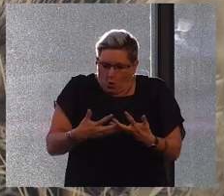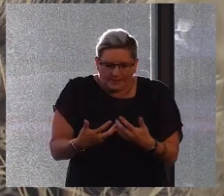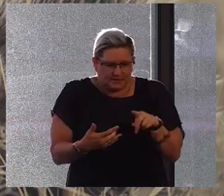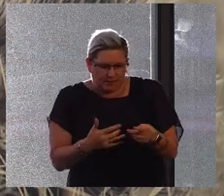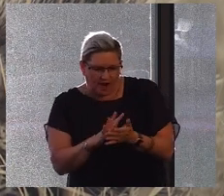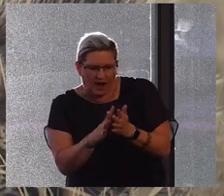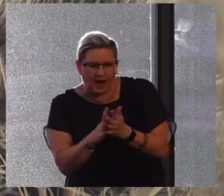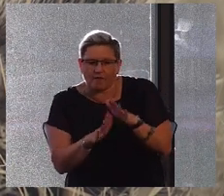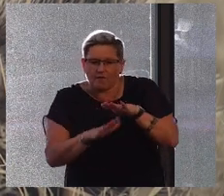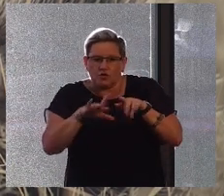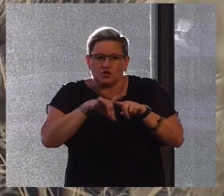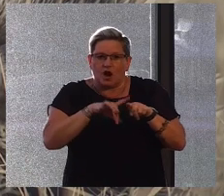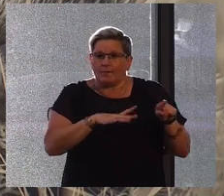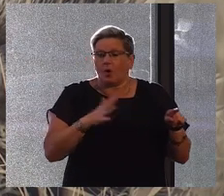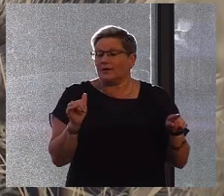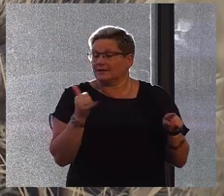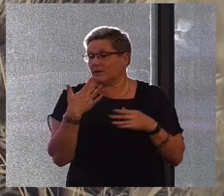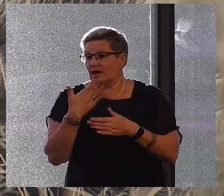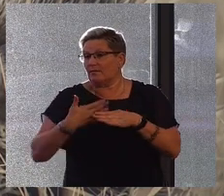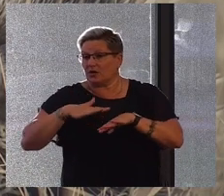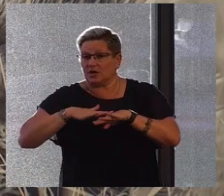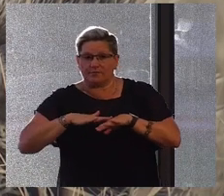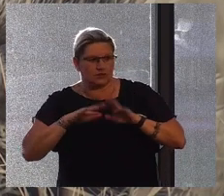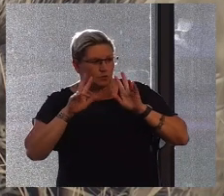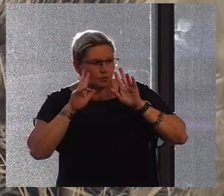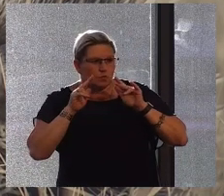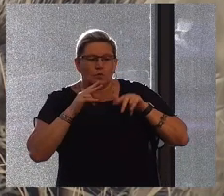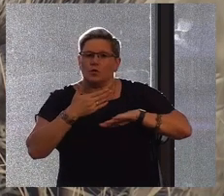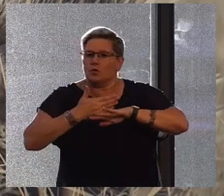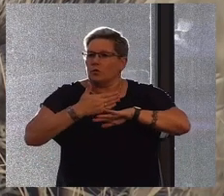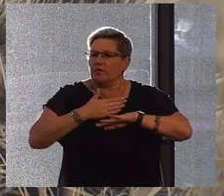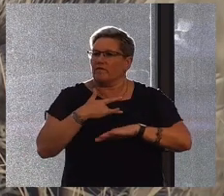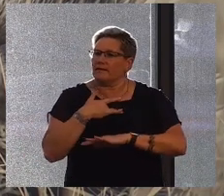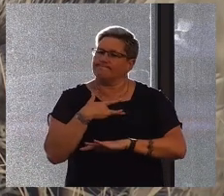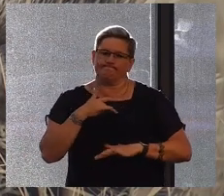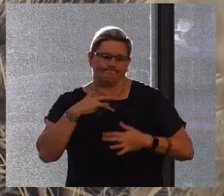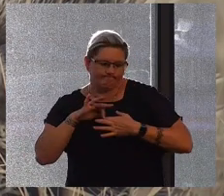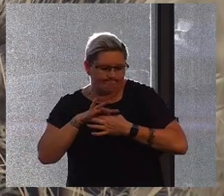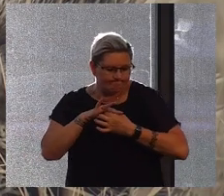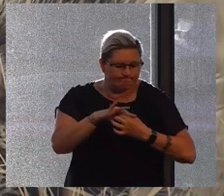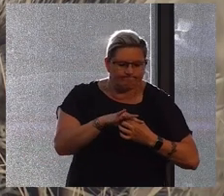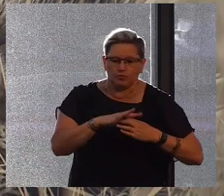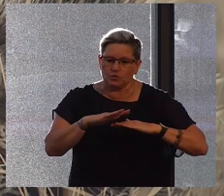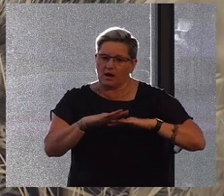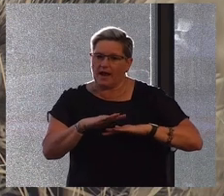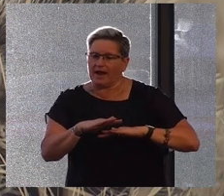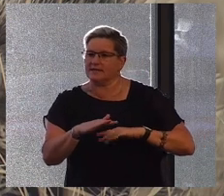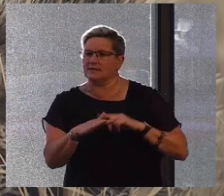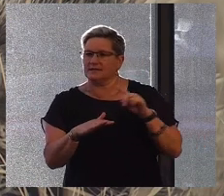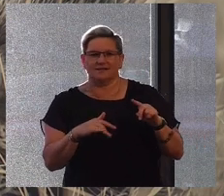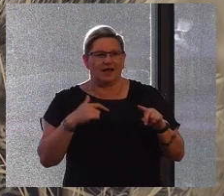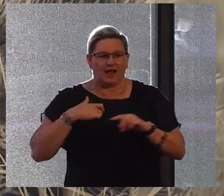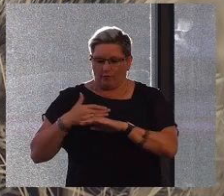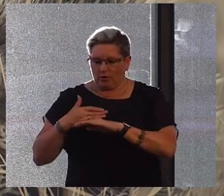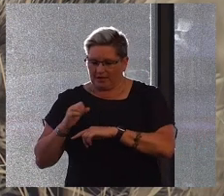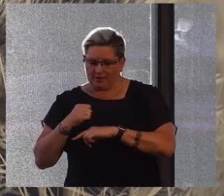as a full-time vocation, but others do it because they feel compelled to beyond their normal